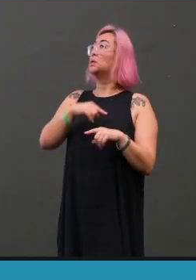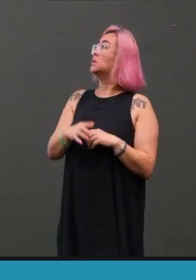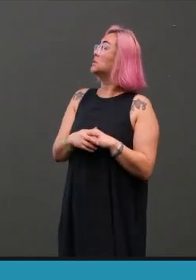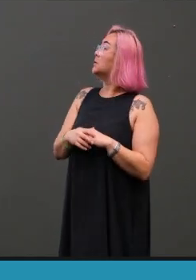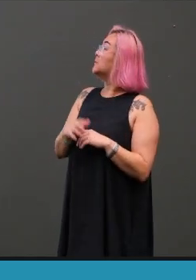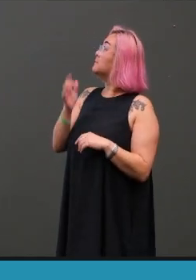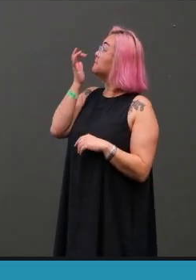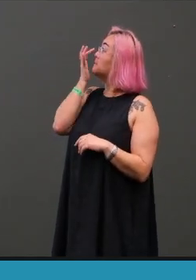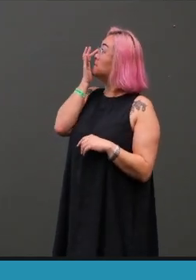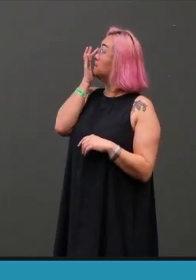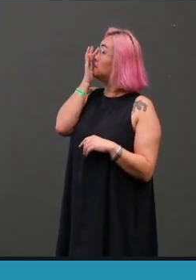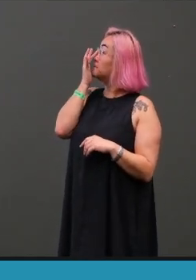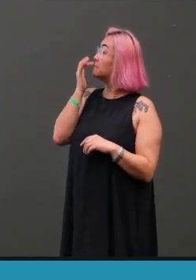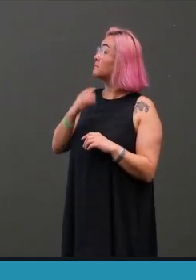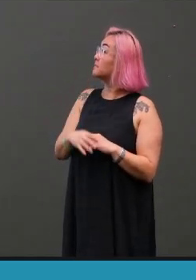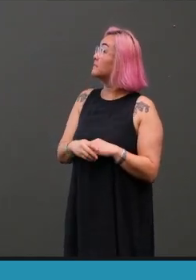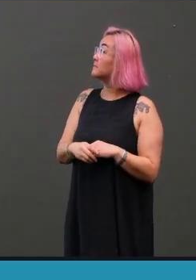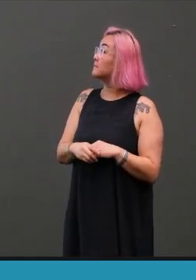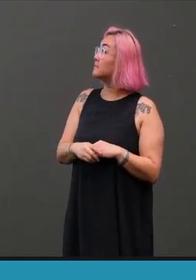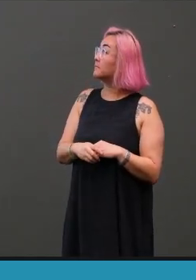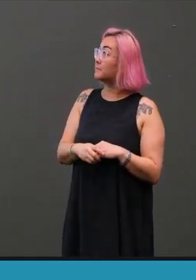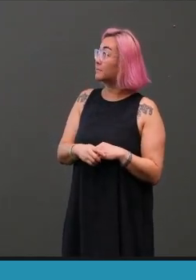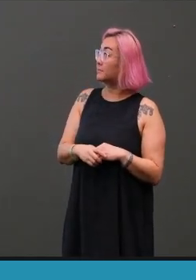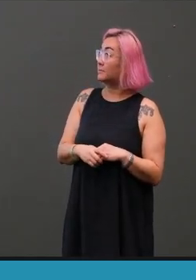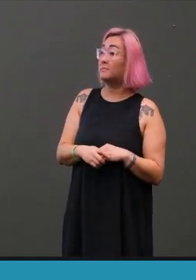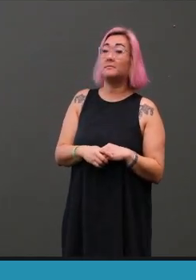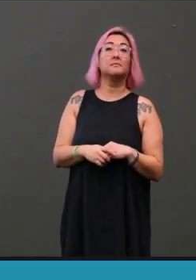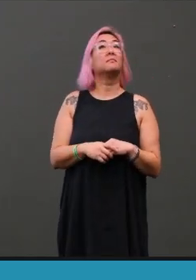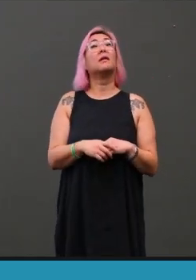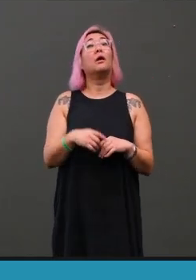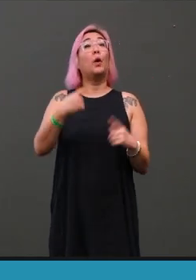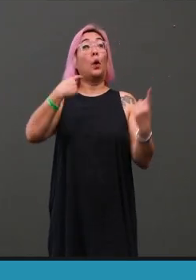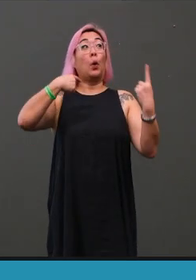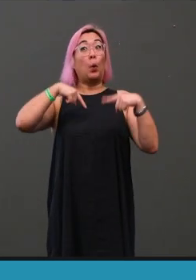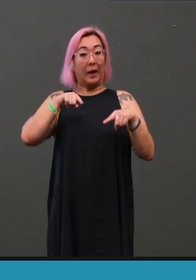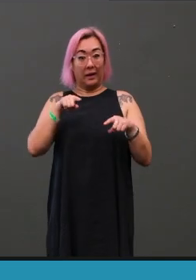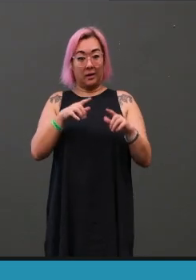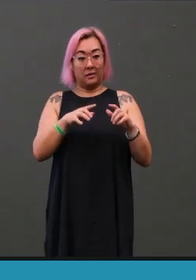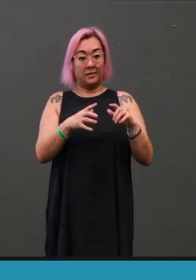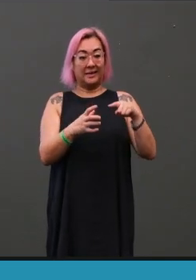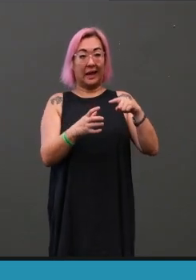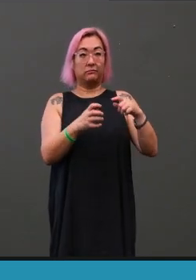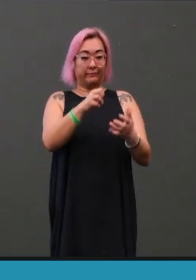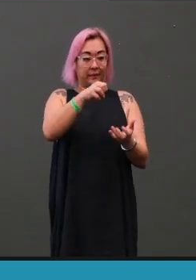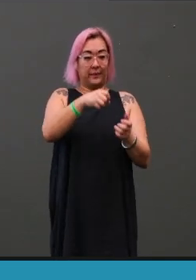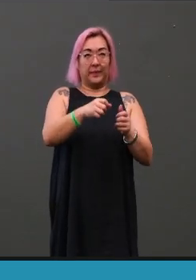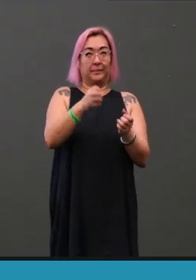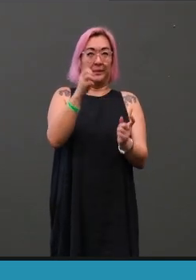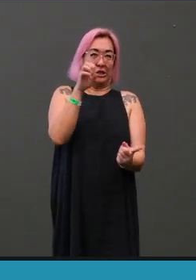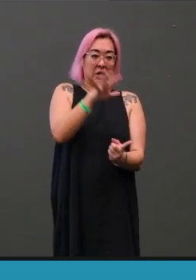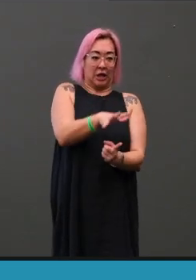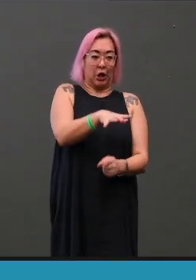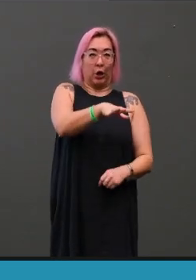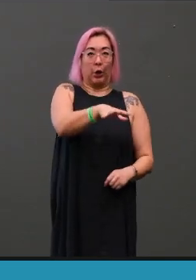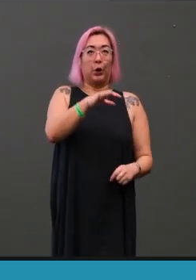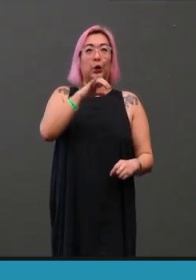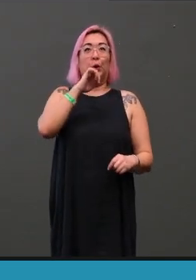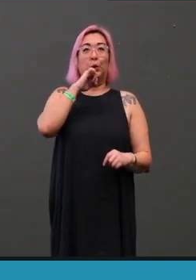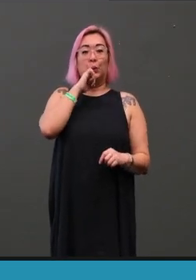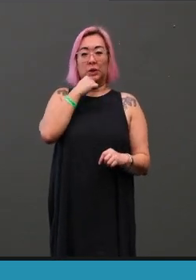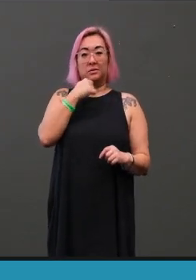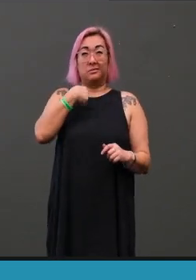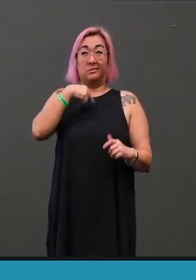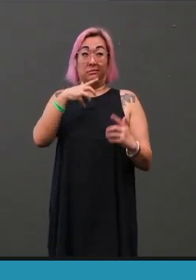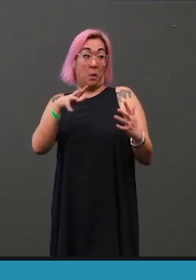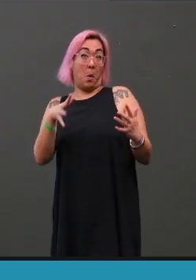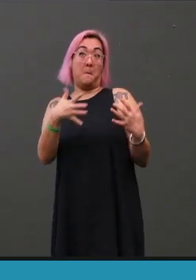bit overboard here by combining it with the lighting system, so the character's shadow would stretch in opposite directions from the light in the scene. So here we